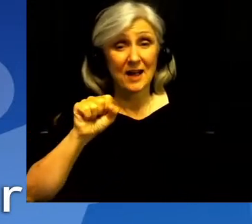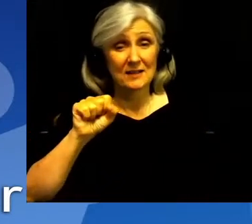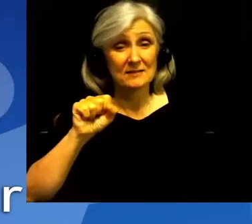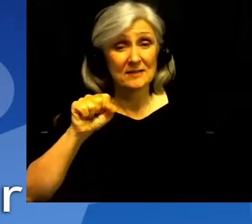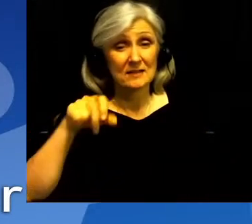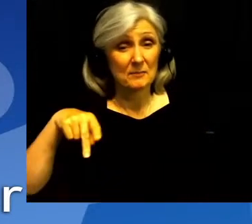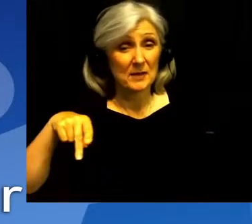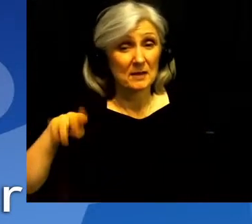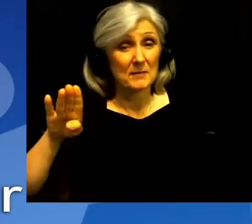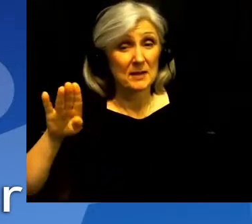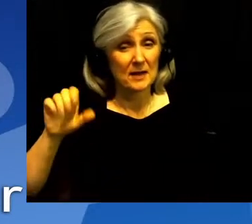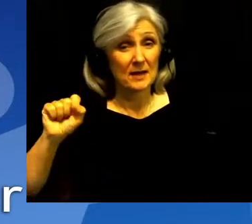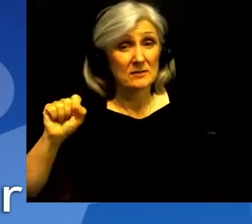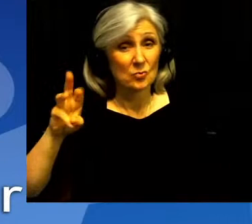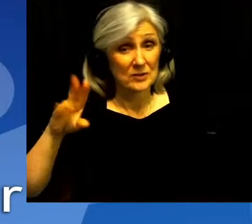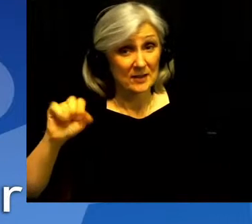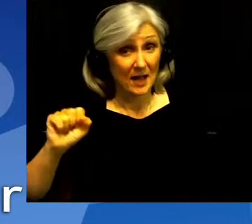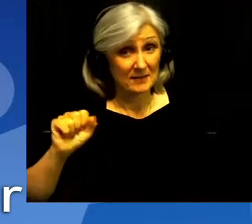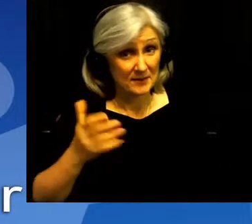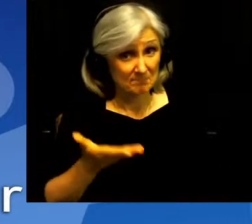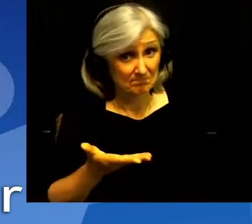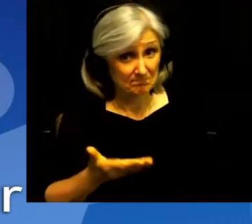Wisconsin.